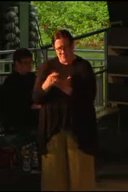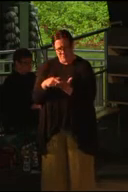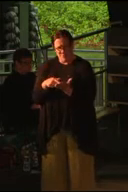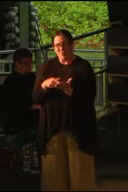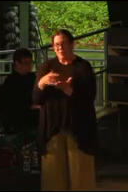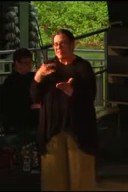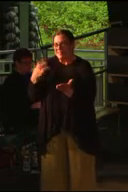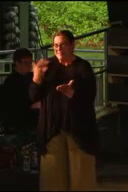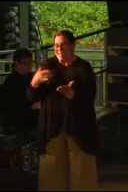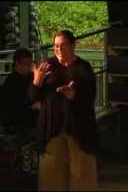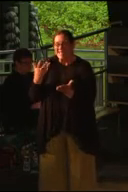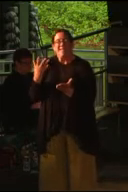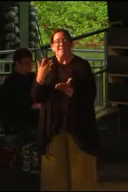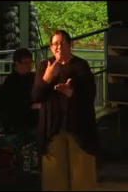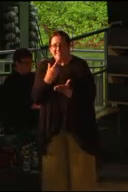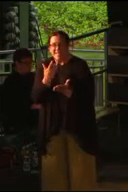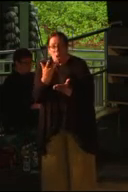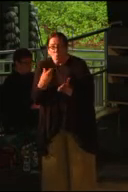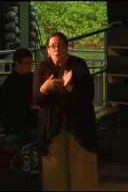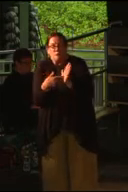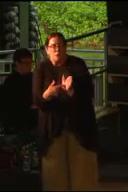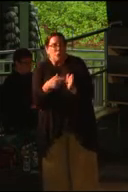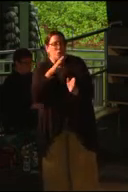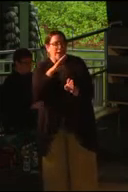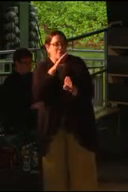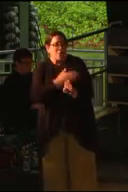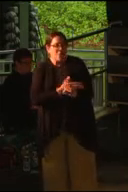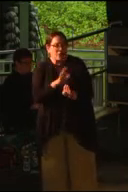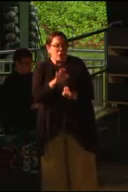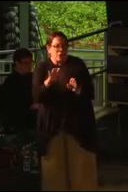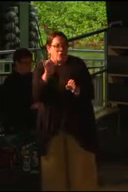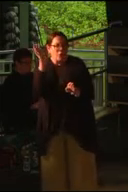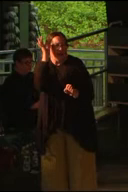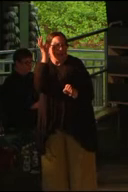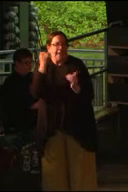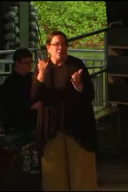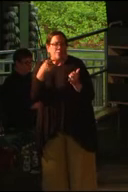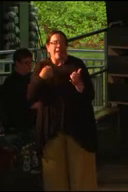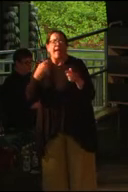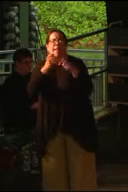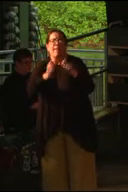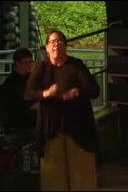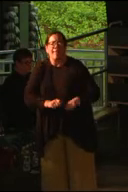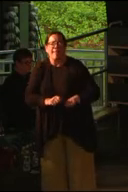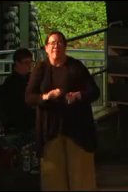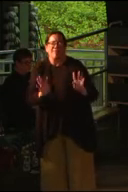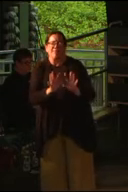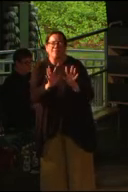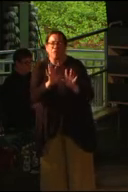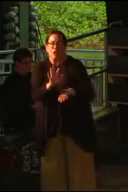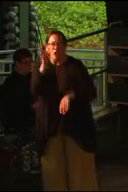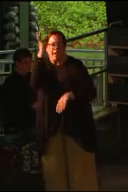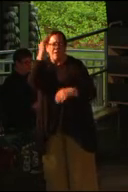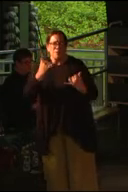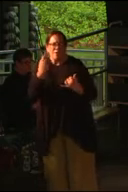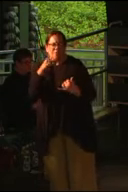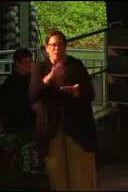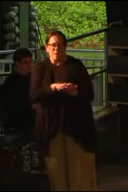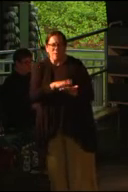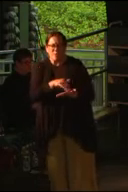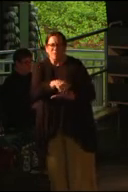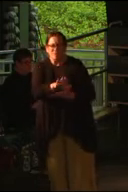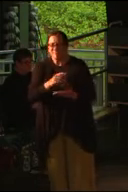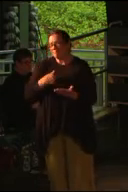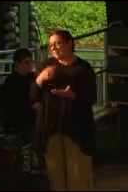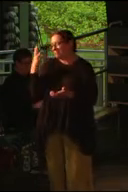said, "I want to show you how I did my daughter's hair for school today." He did a beautiful job. He made a